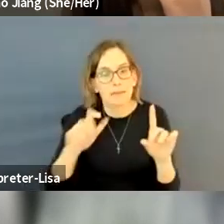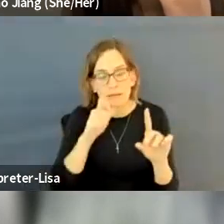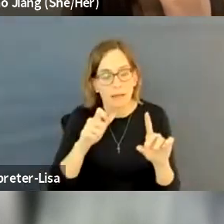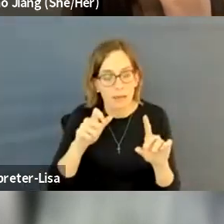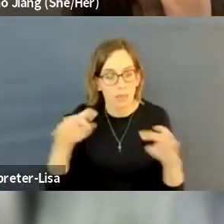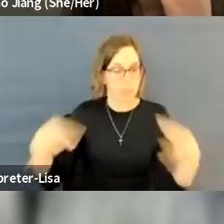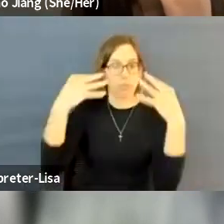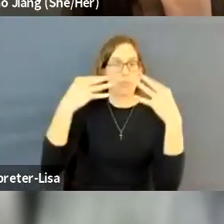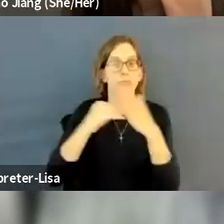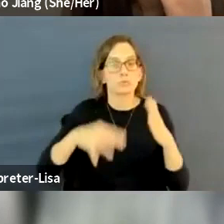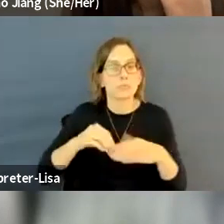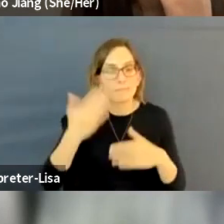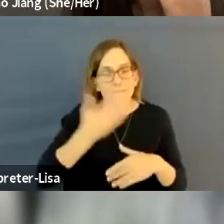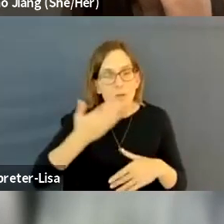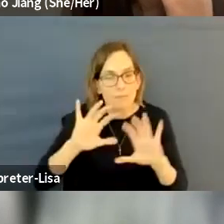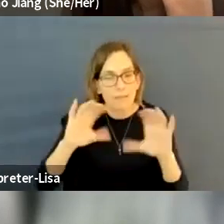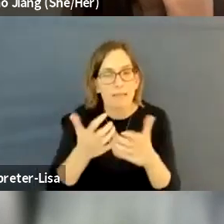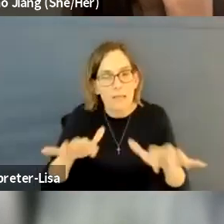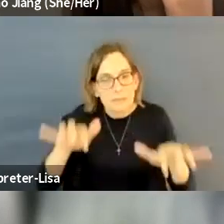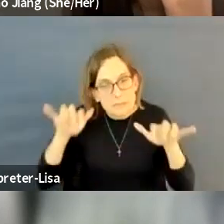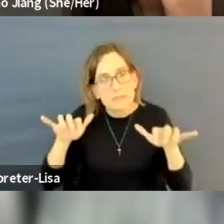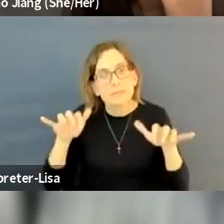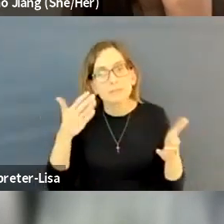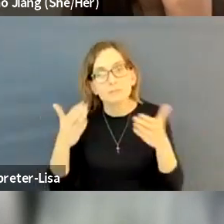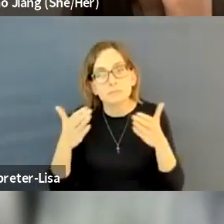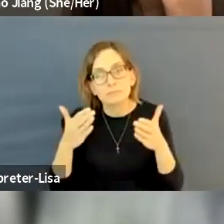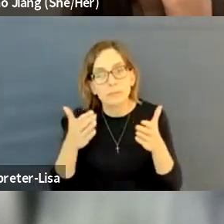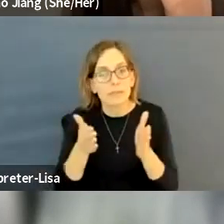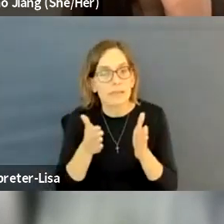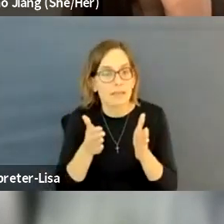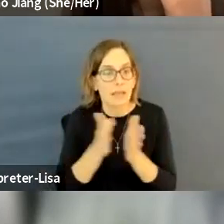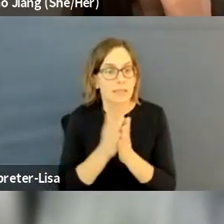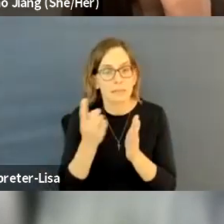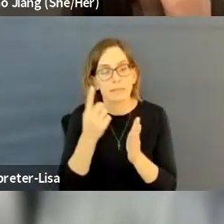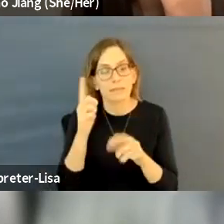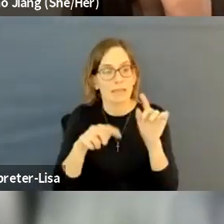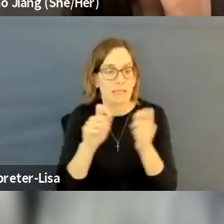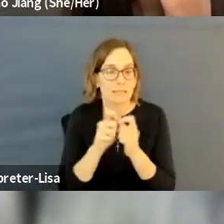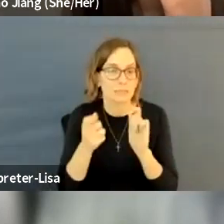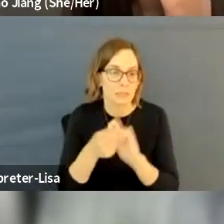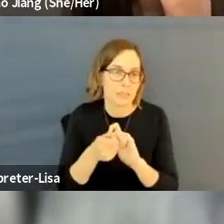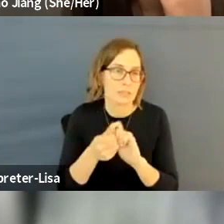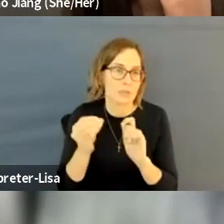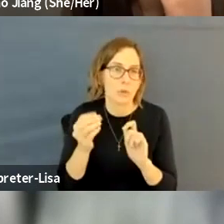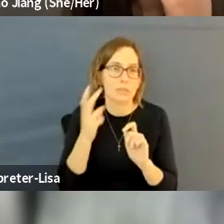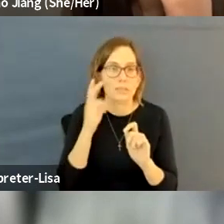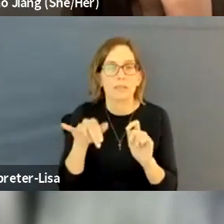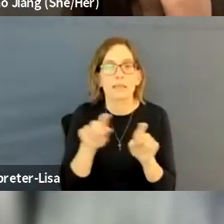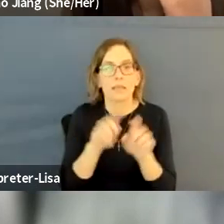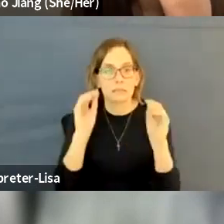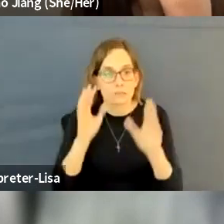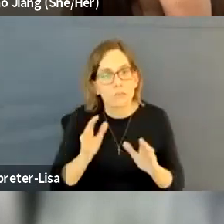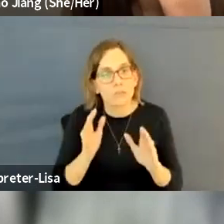front, ask that the students cannot change. So I'll just point out as an instructor the